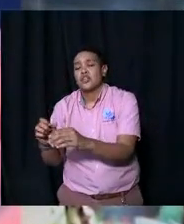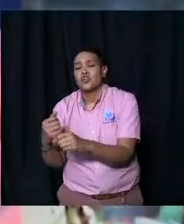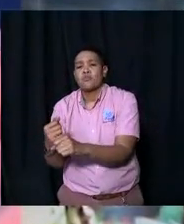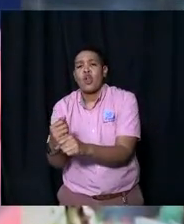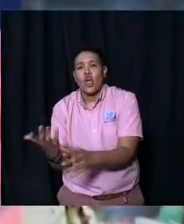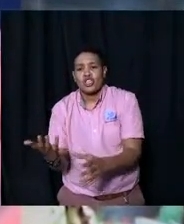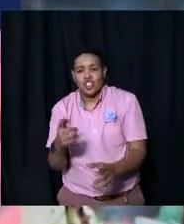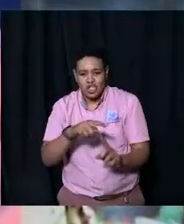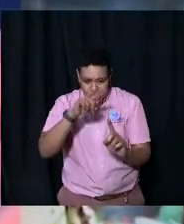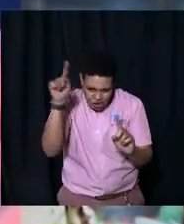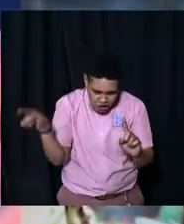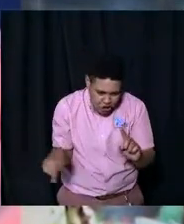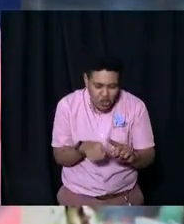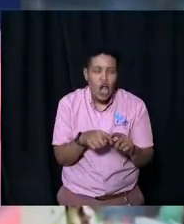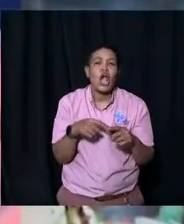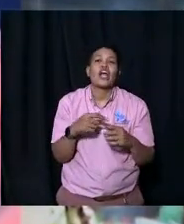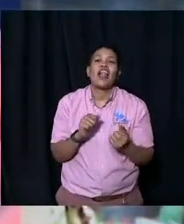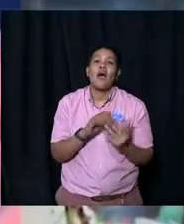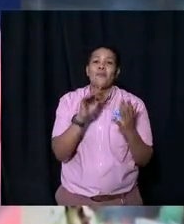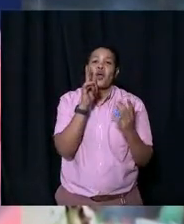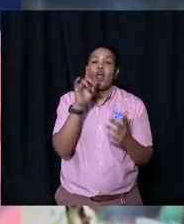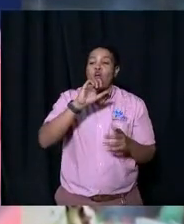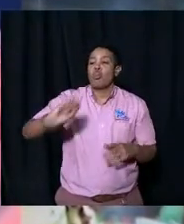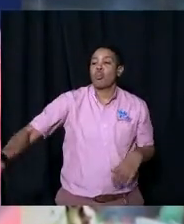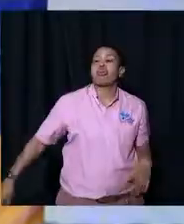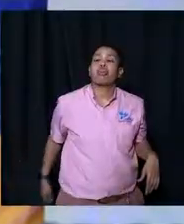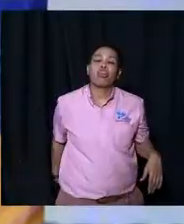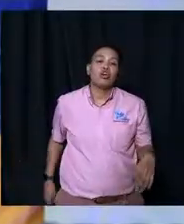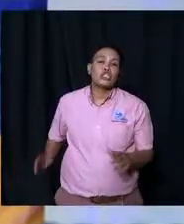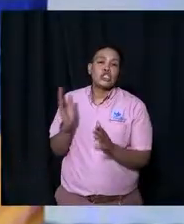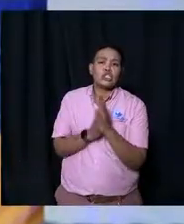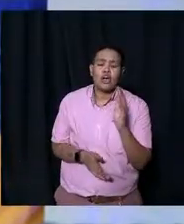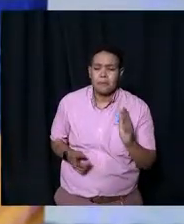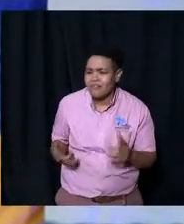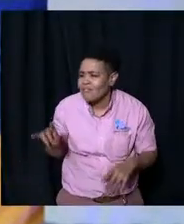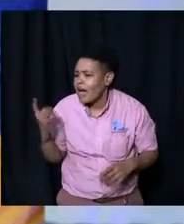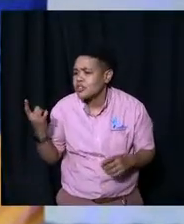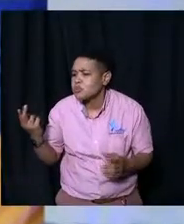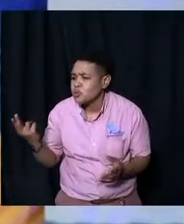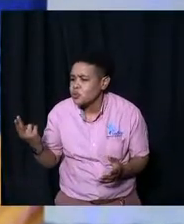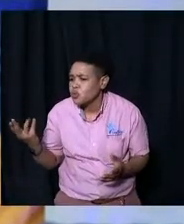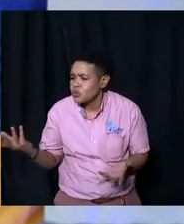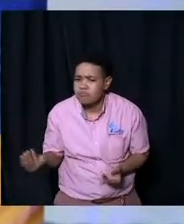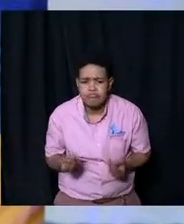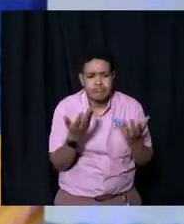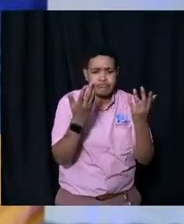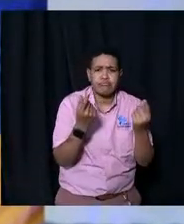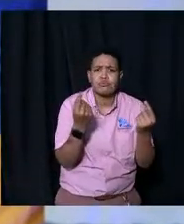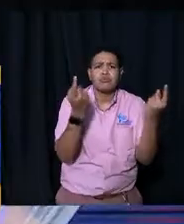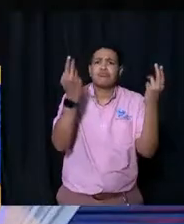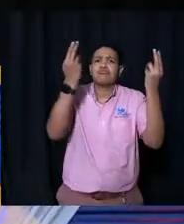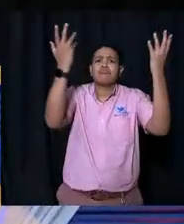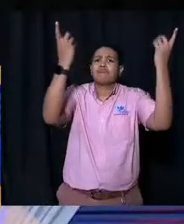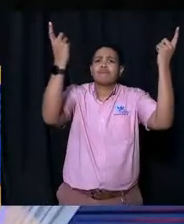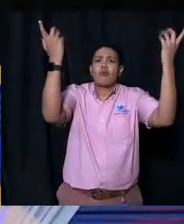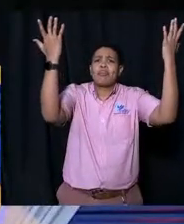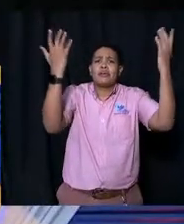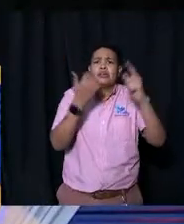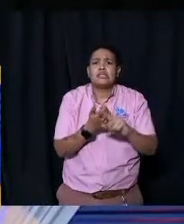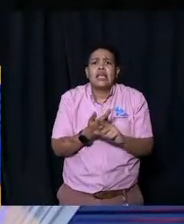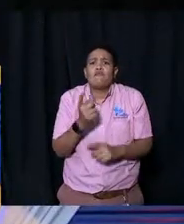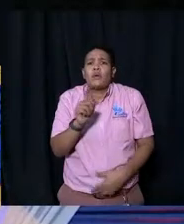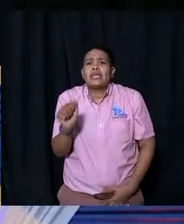production. And the end of life is the end of life in the manufacturing cycle. Right, in the manufacturing cycle. But where you have the waste from it, where you